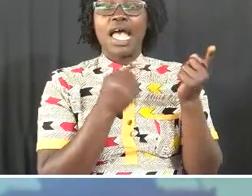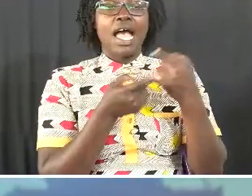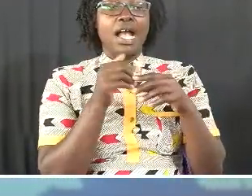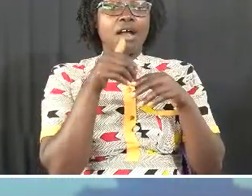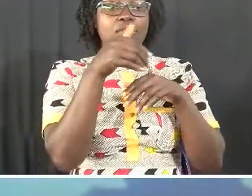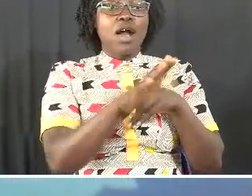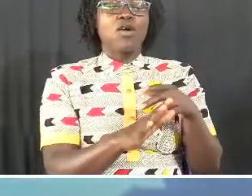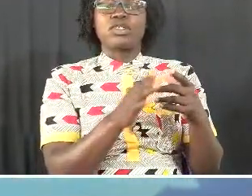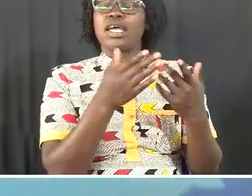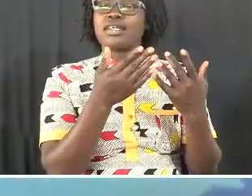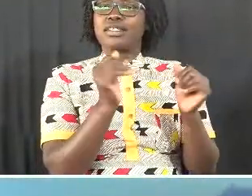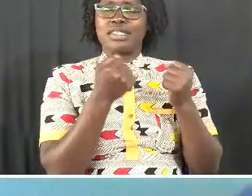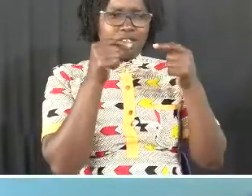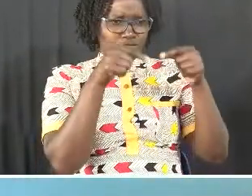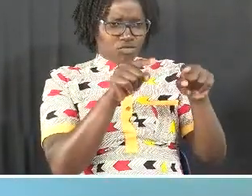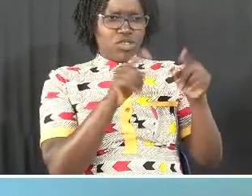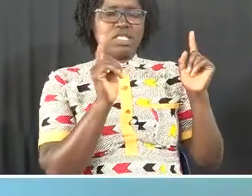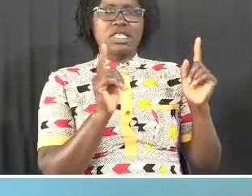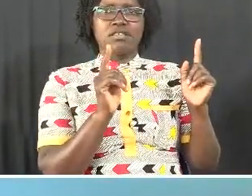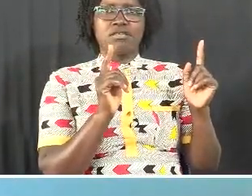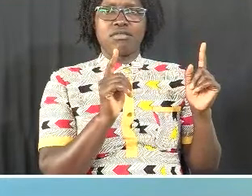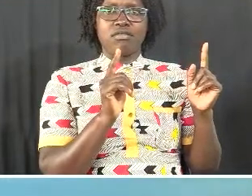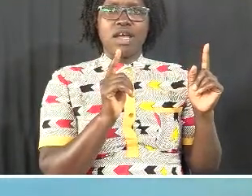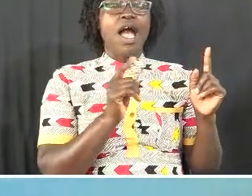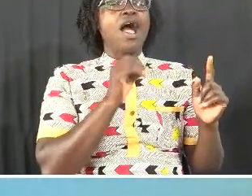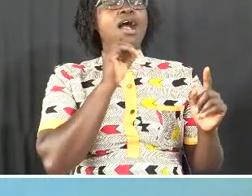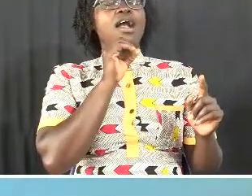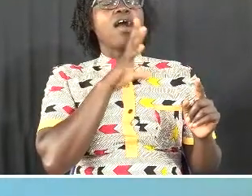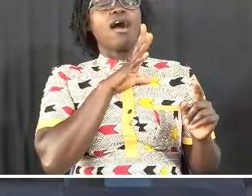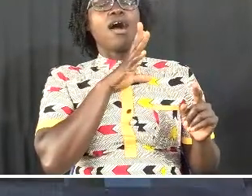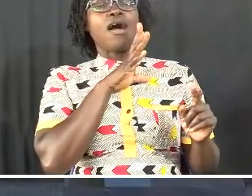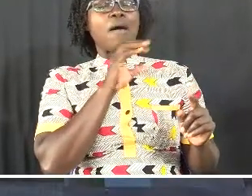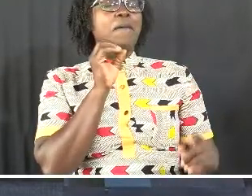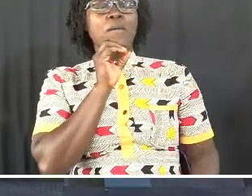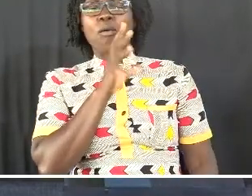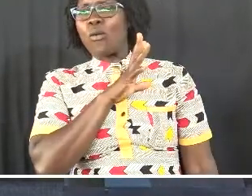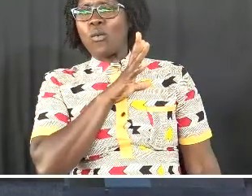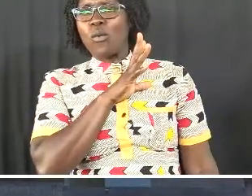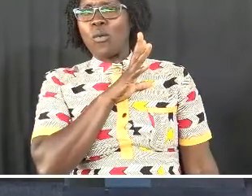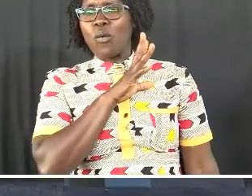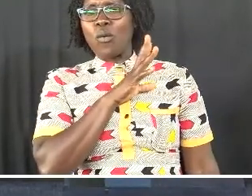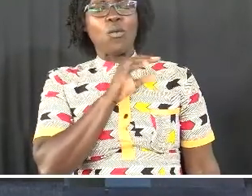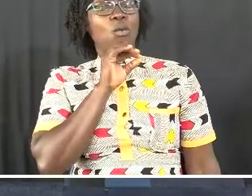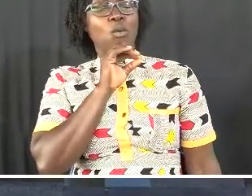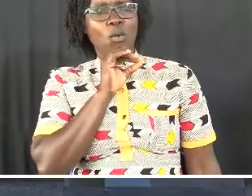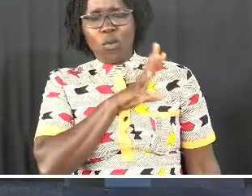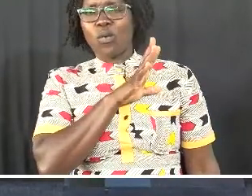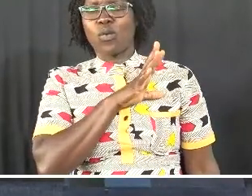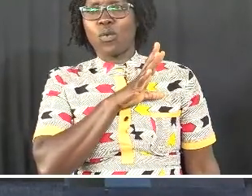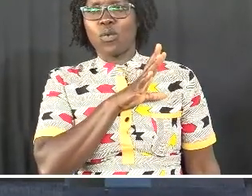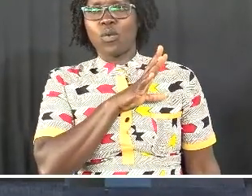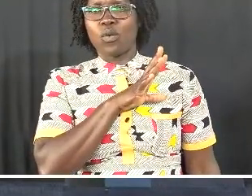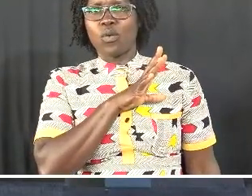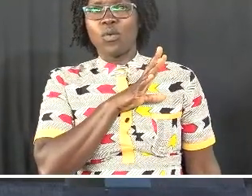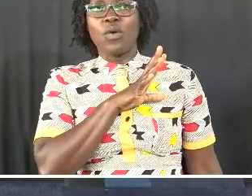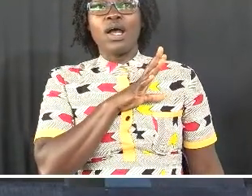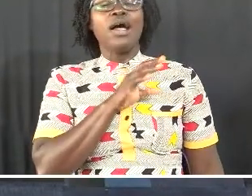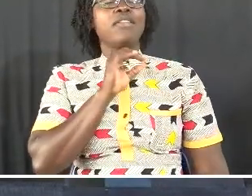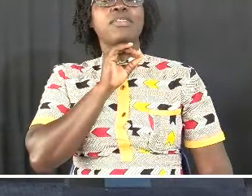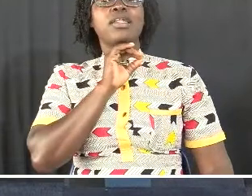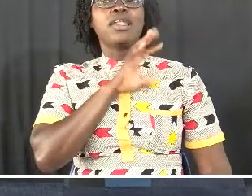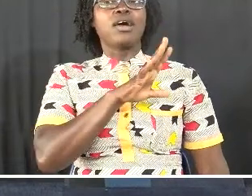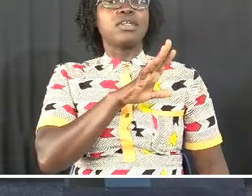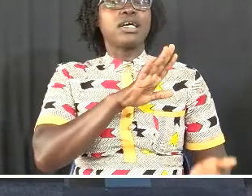out. Let's also call others. Come help us put off the fire." The louder it